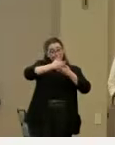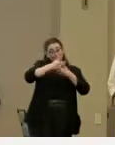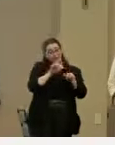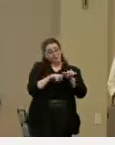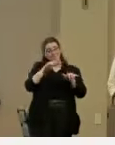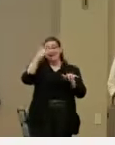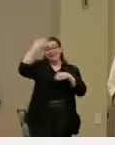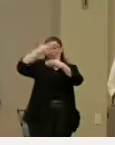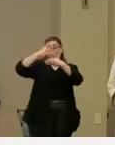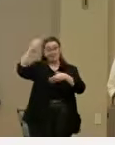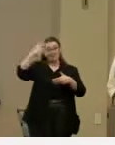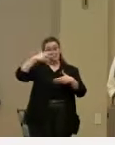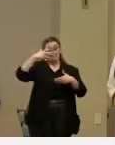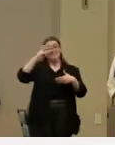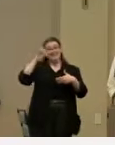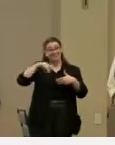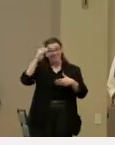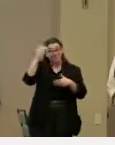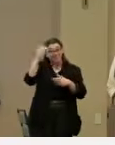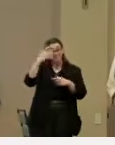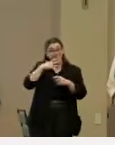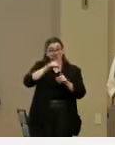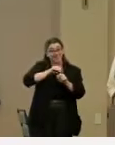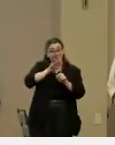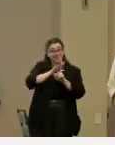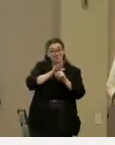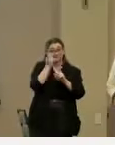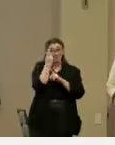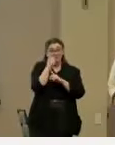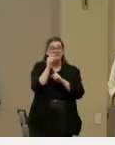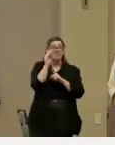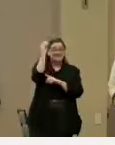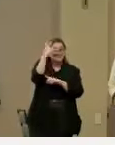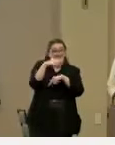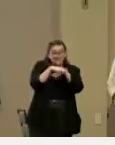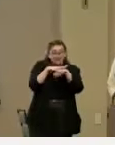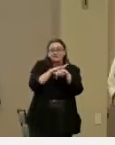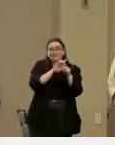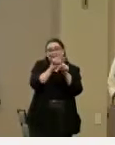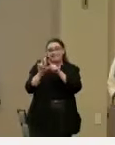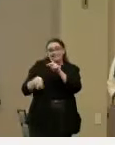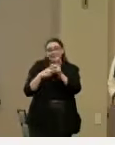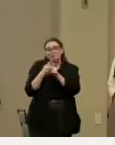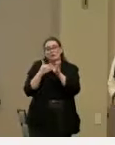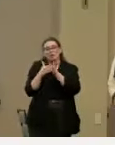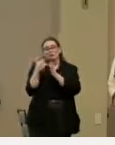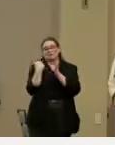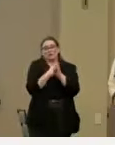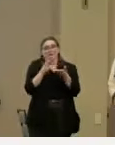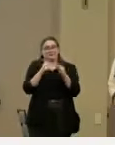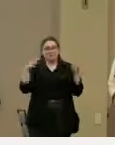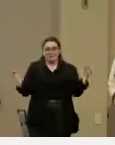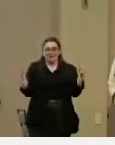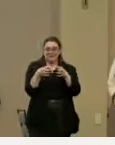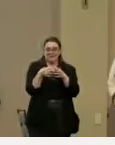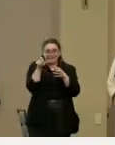counts as sun exposure. The thing is, there's different types of sunscreen. And I think that, we as a community need